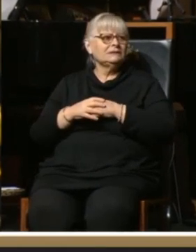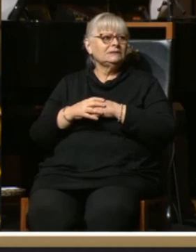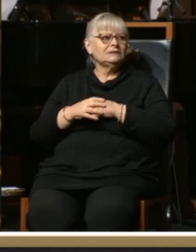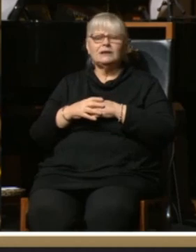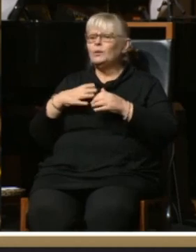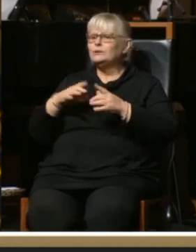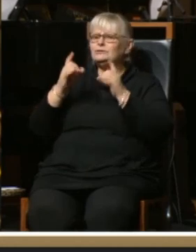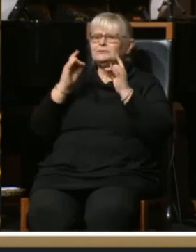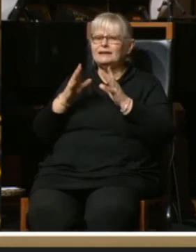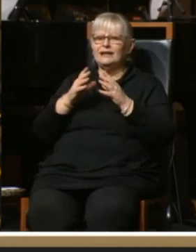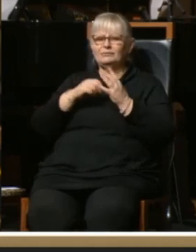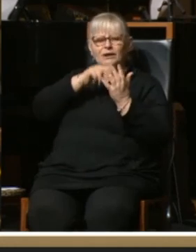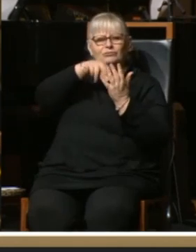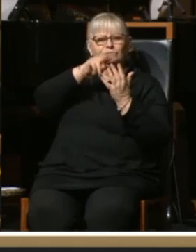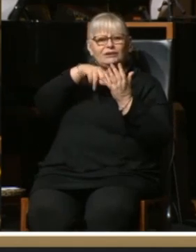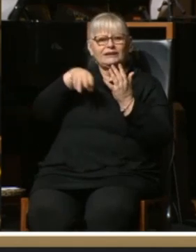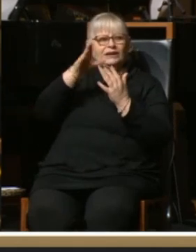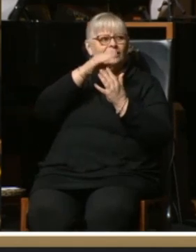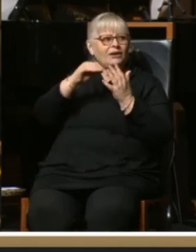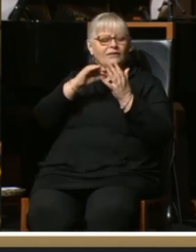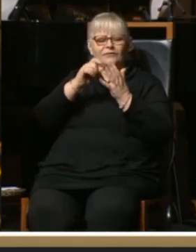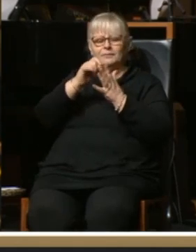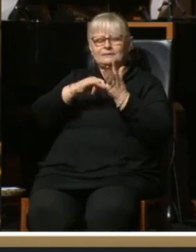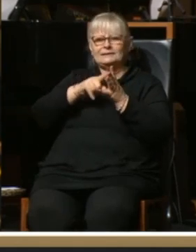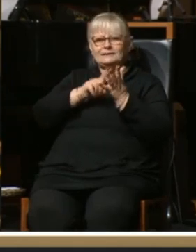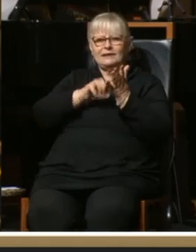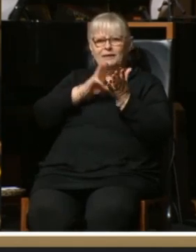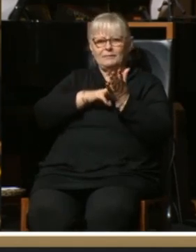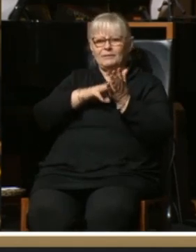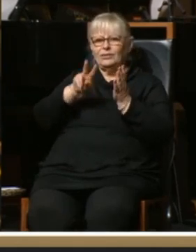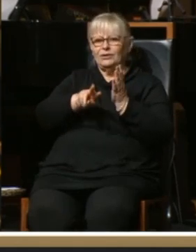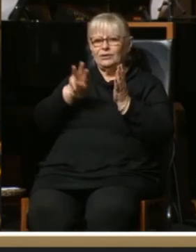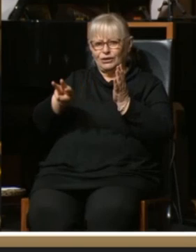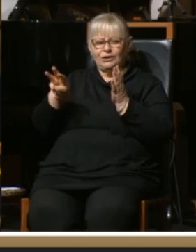Let me begin by reading from Psalm 33.